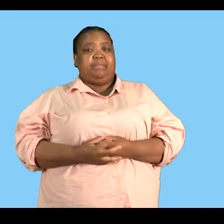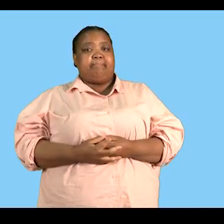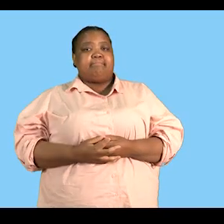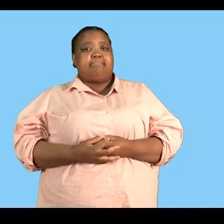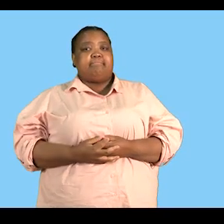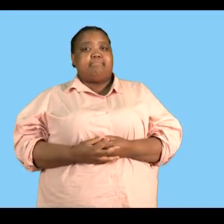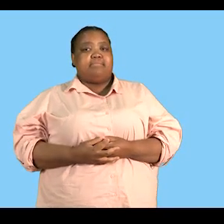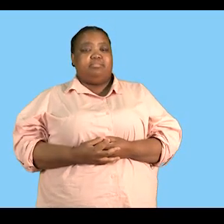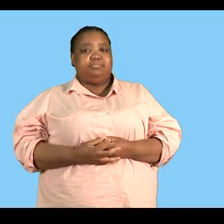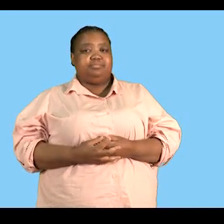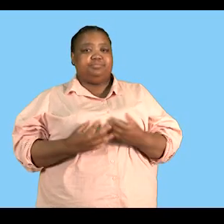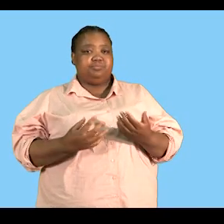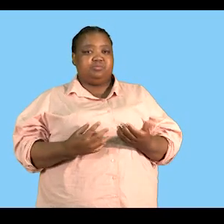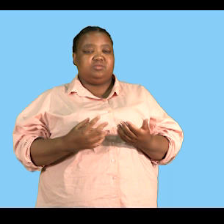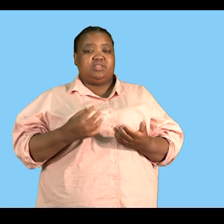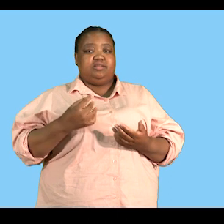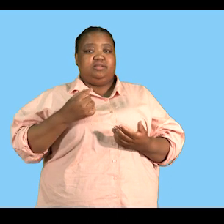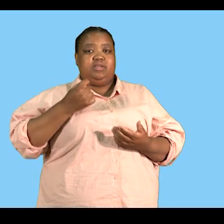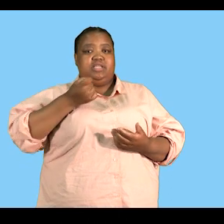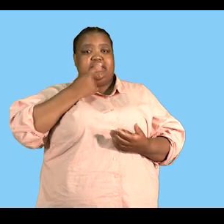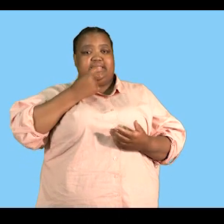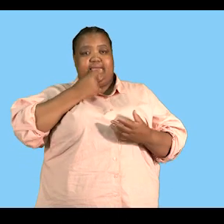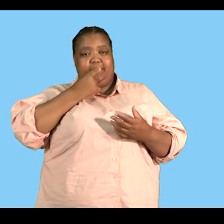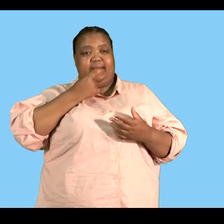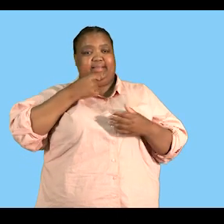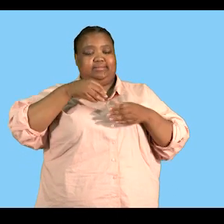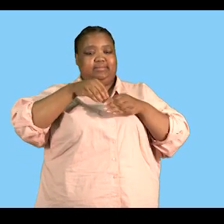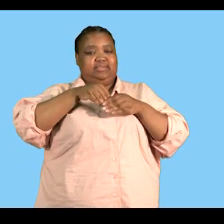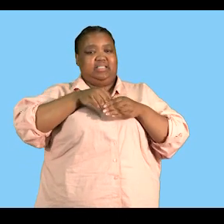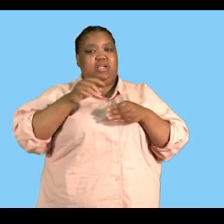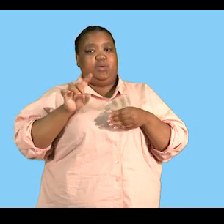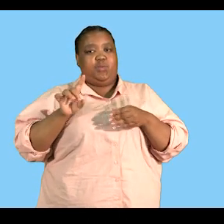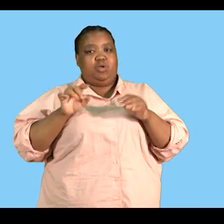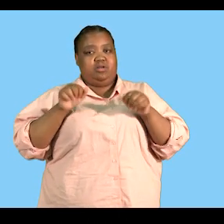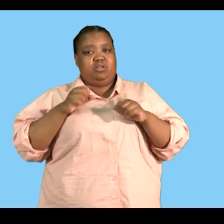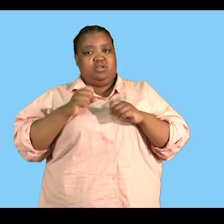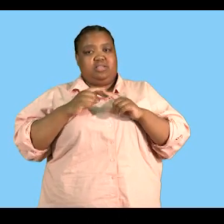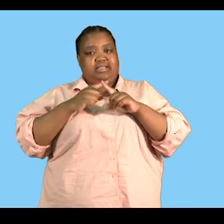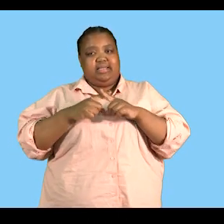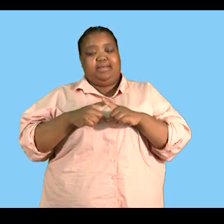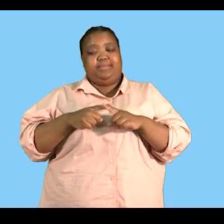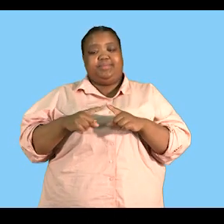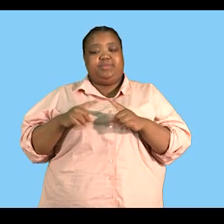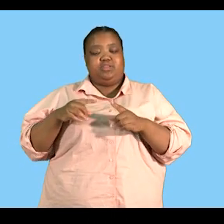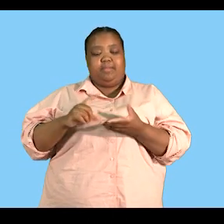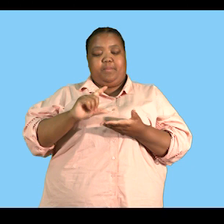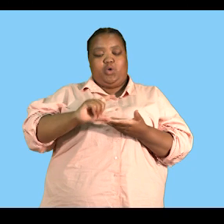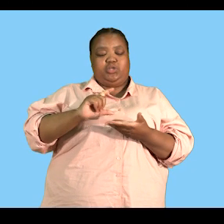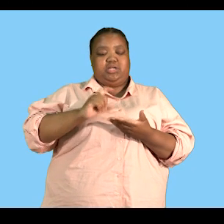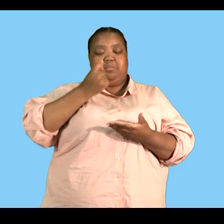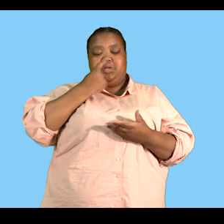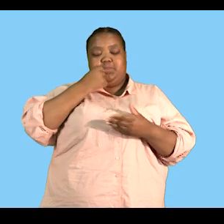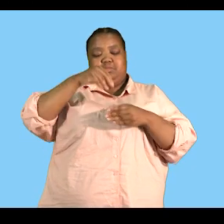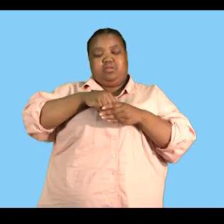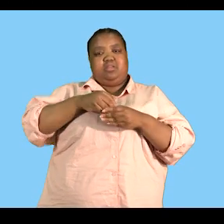simply be the quantity per tablet, there it is, times the number of tablets